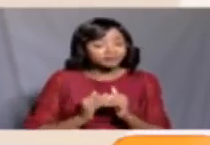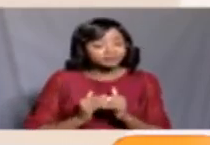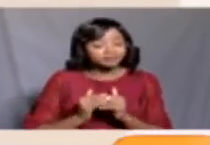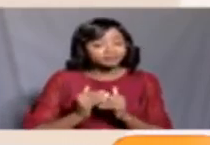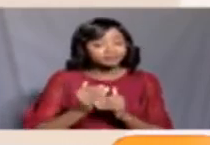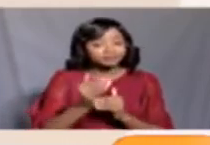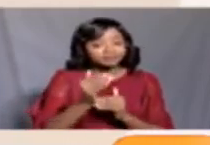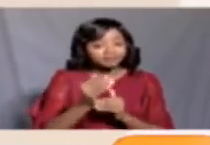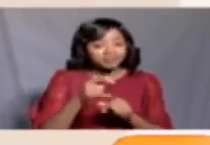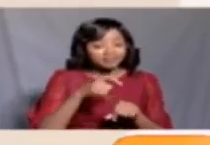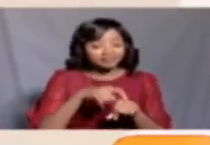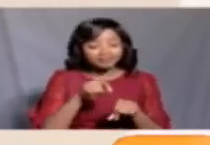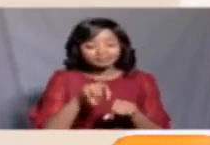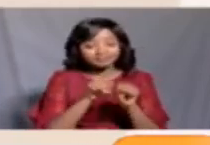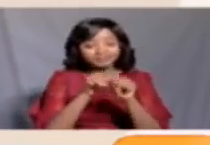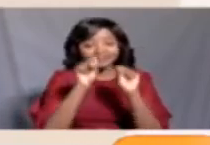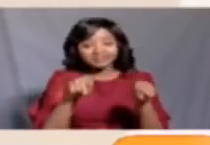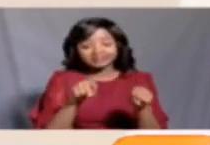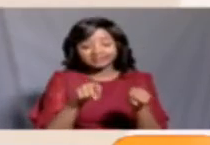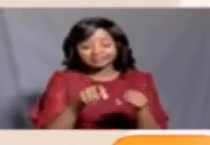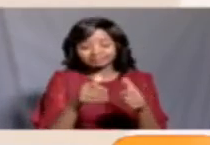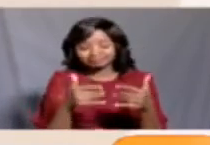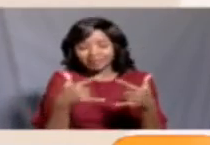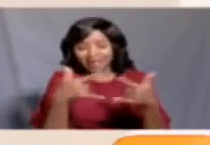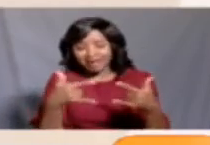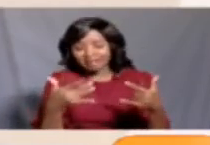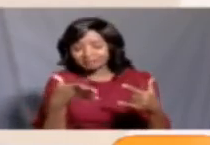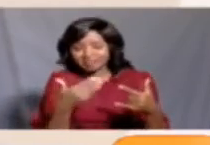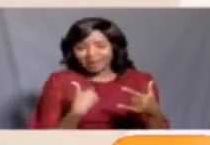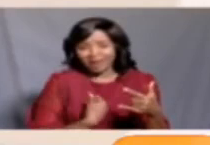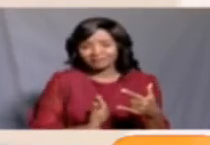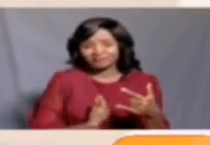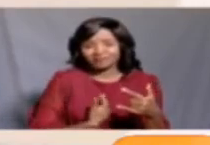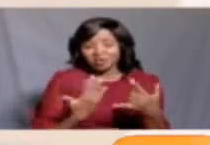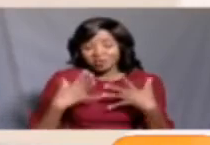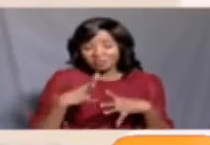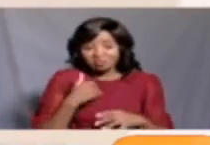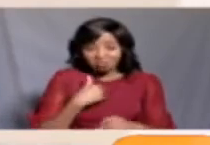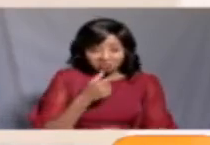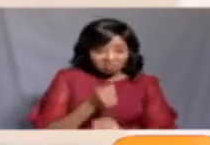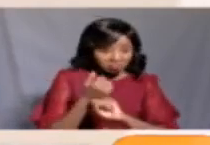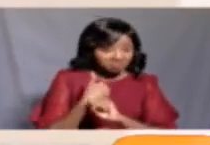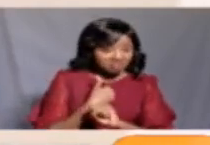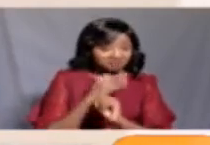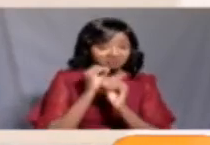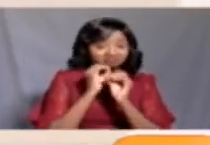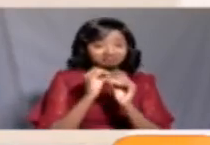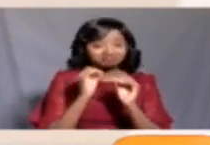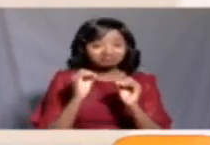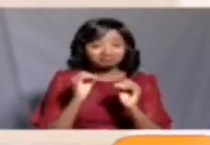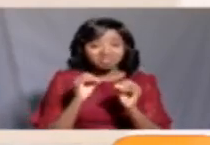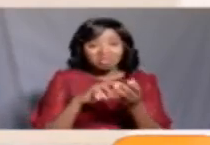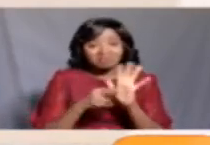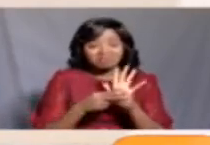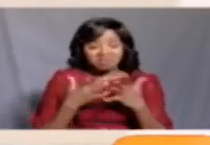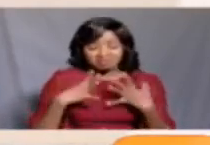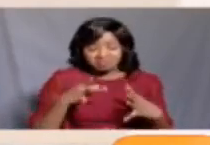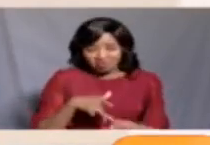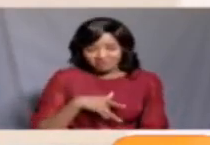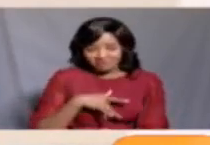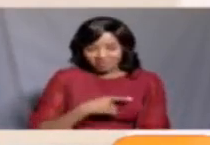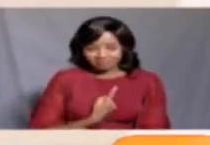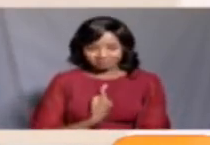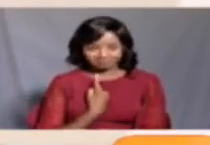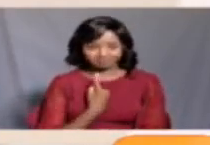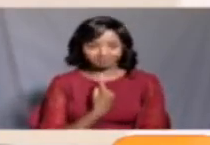systems have broken down, we're now starting to see gaps in people having support. So you start seeing people having more issues of isolation,